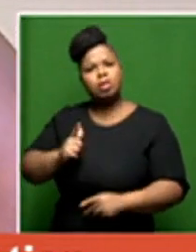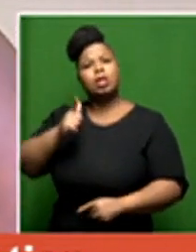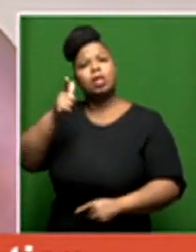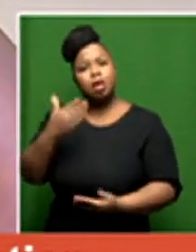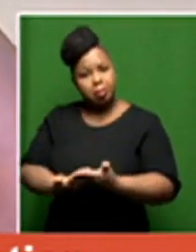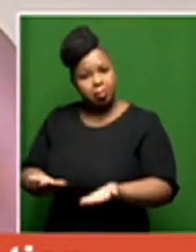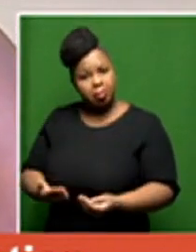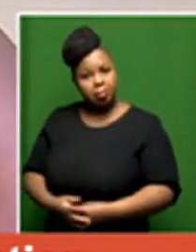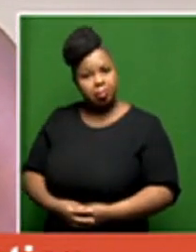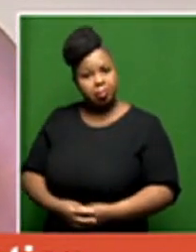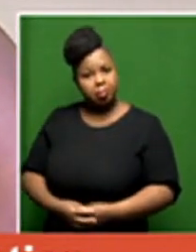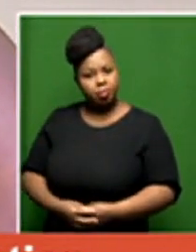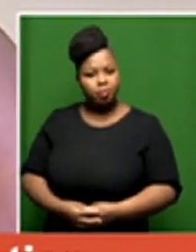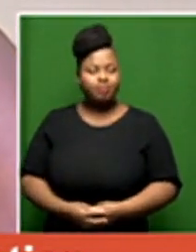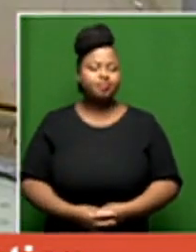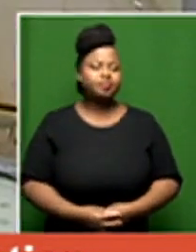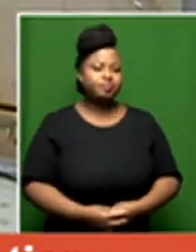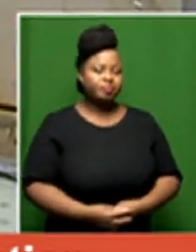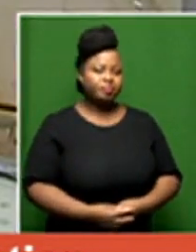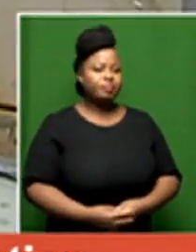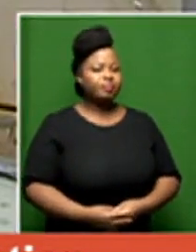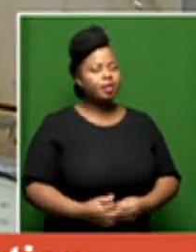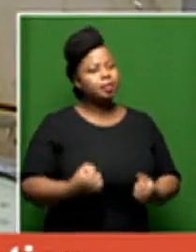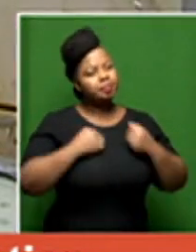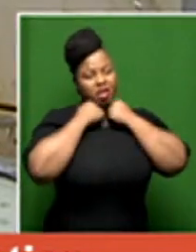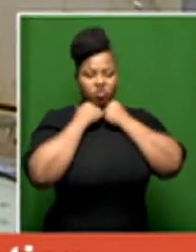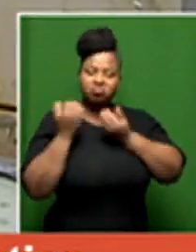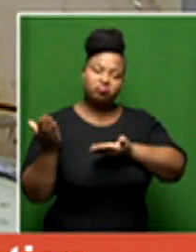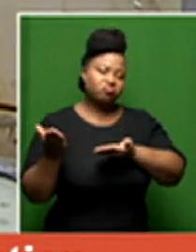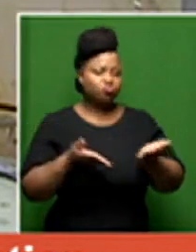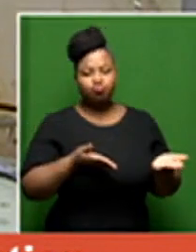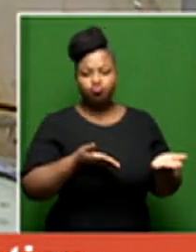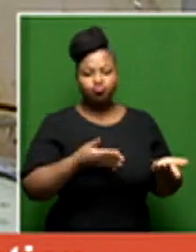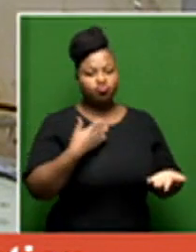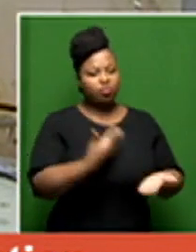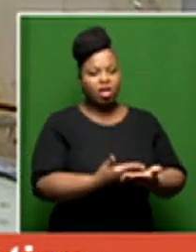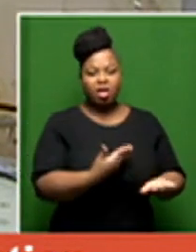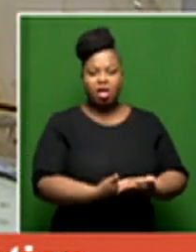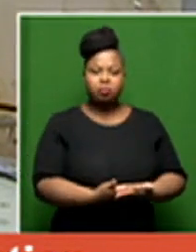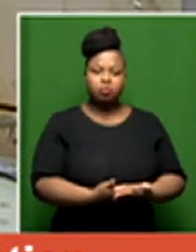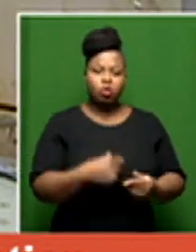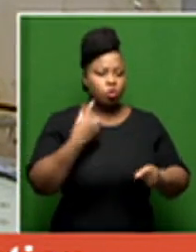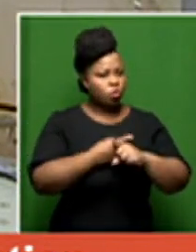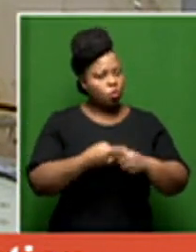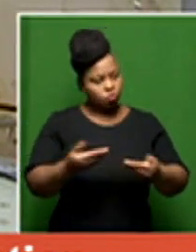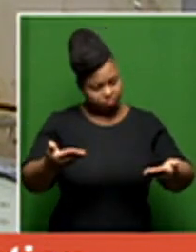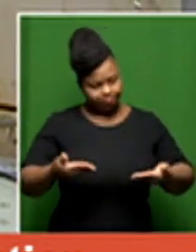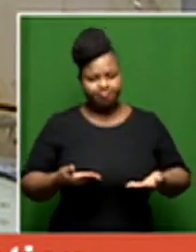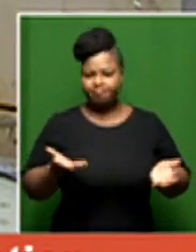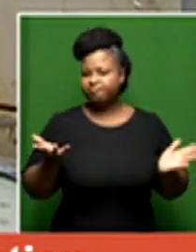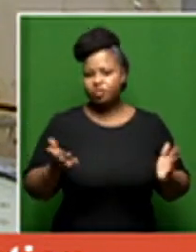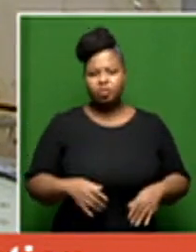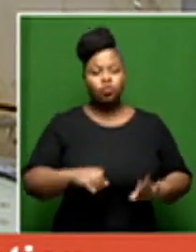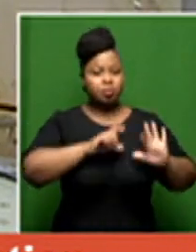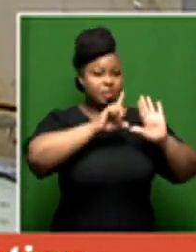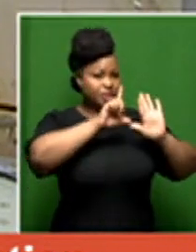to vaccinate? The parents are always welcome. Our doors are open. We work